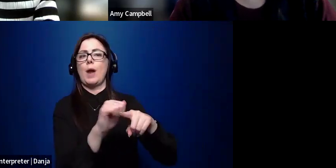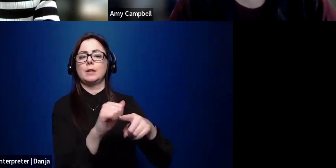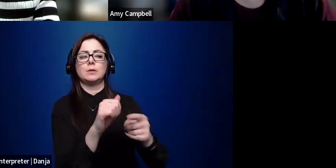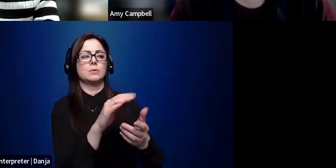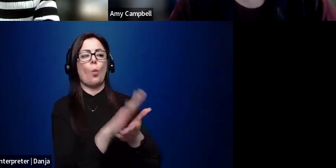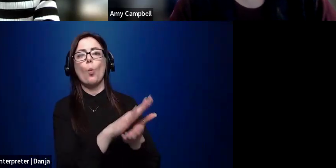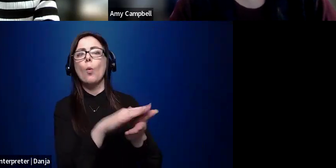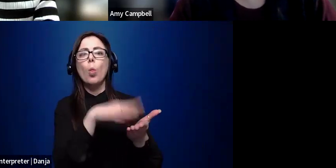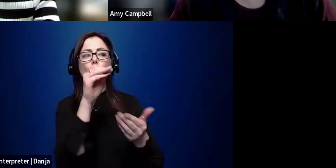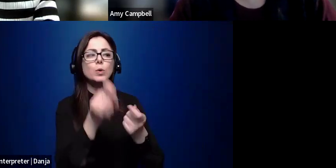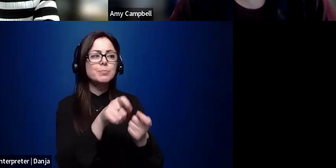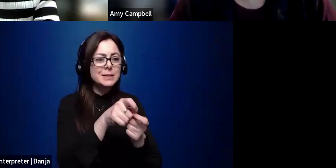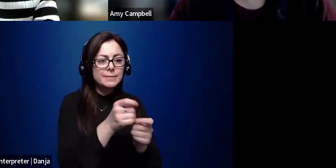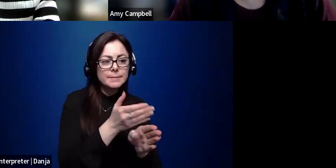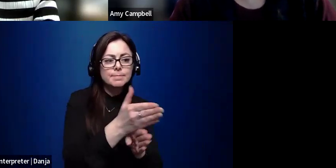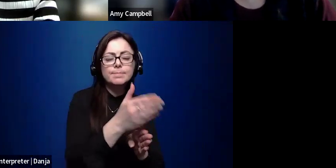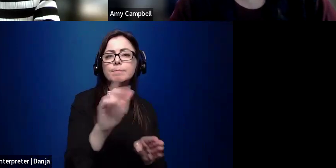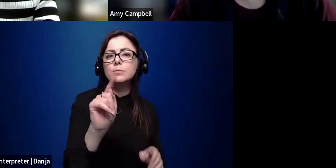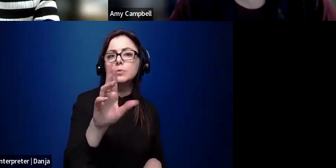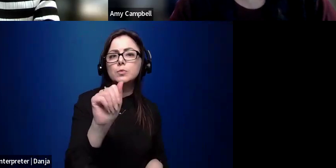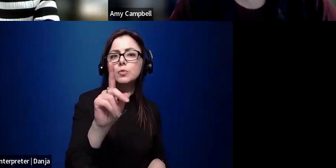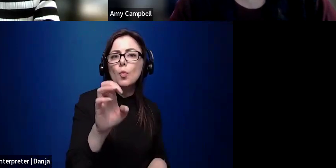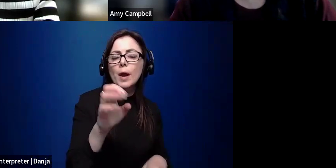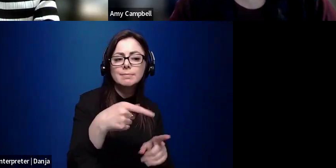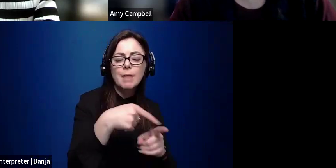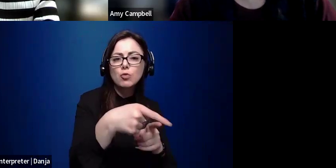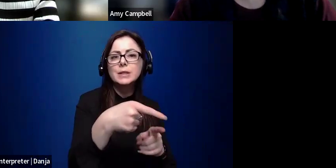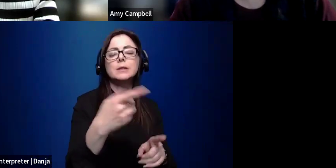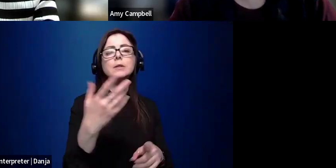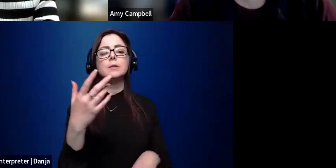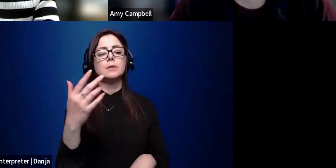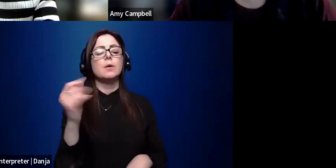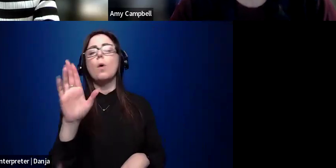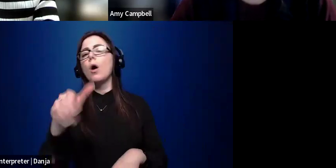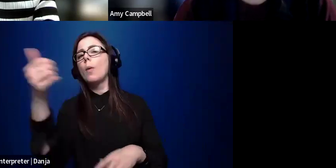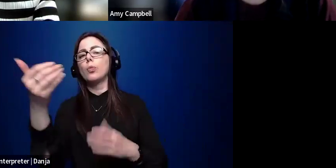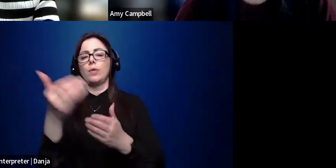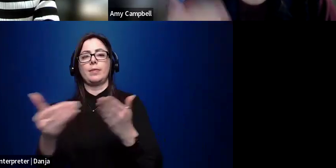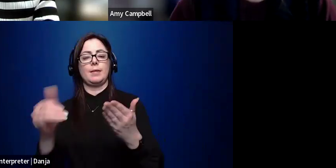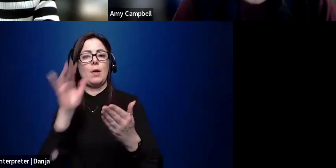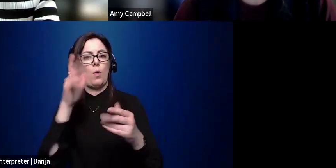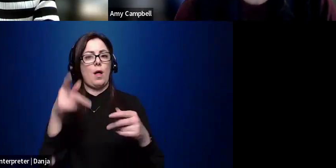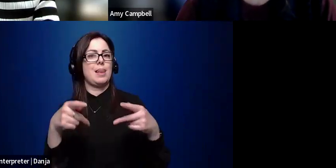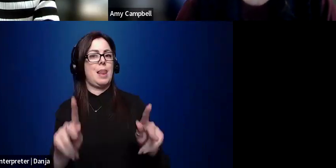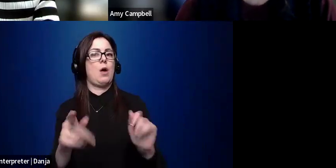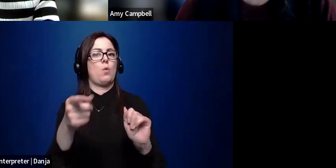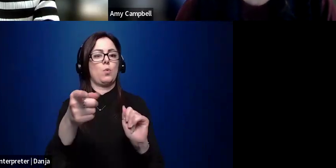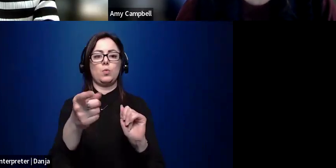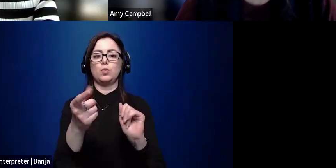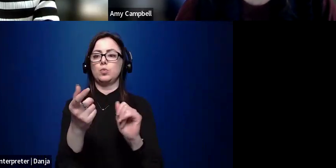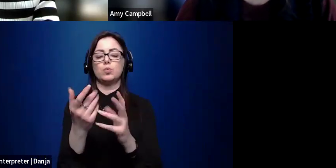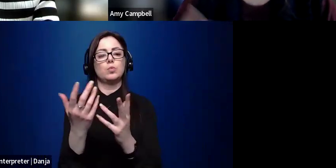trade, or some other thing that is going to allow you to further your